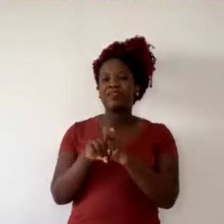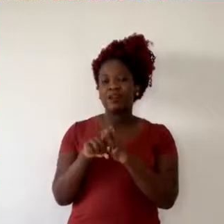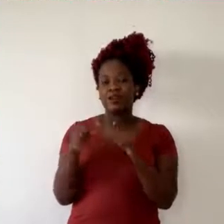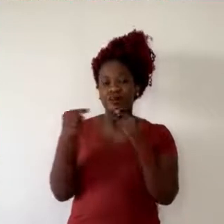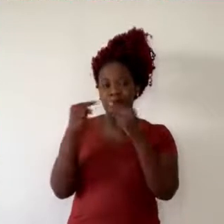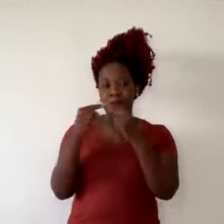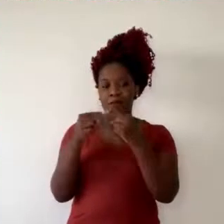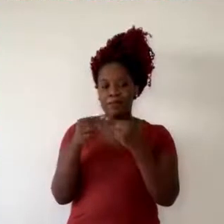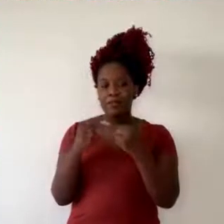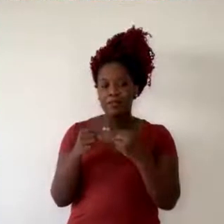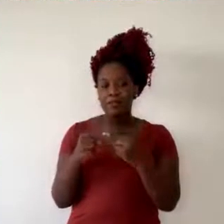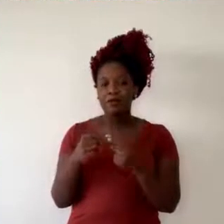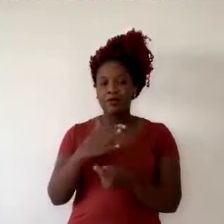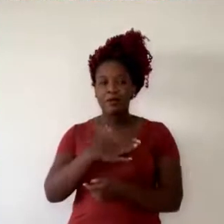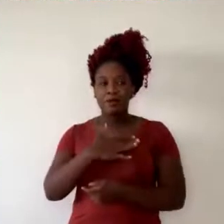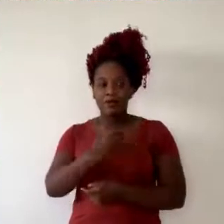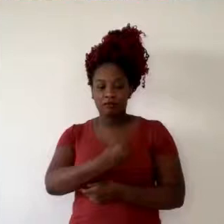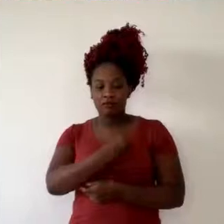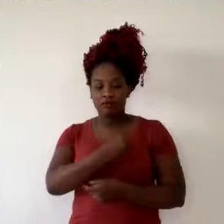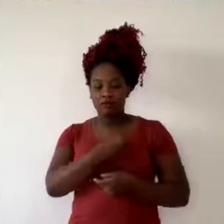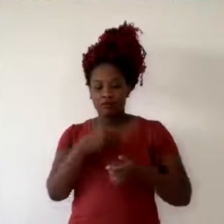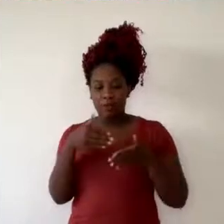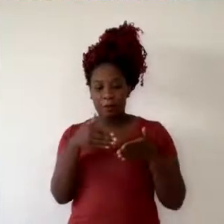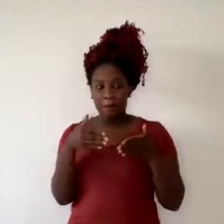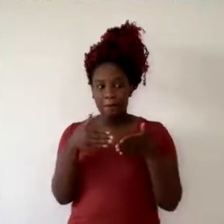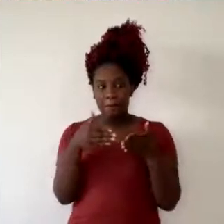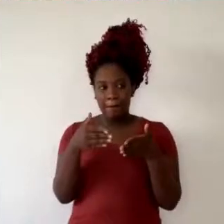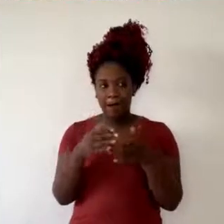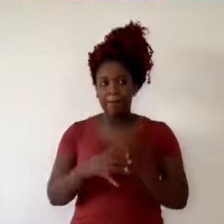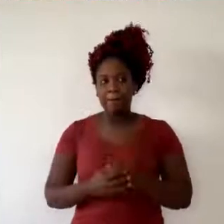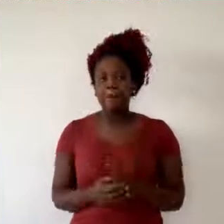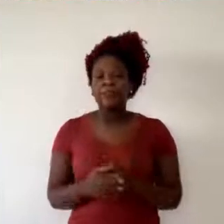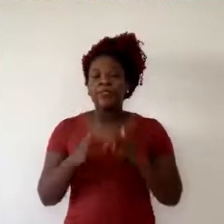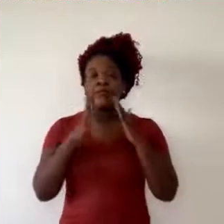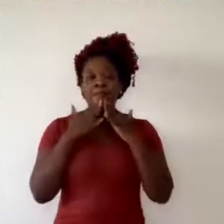that is the integral part of my